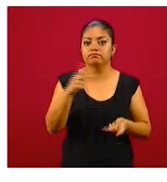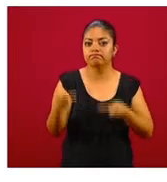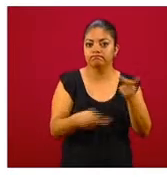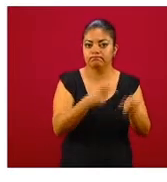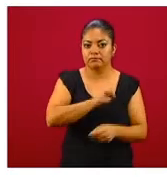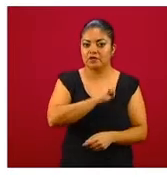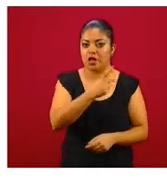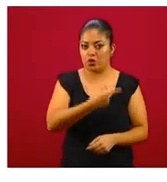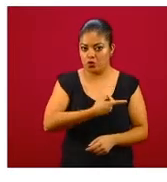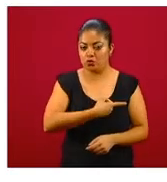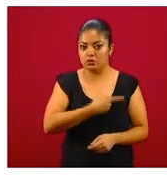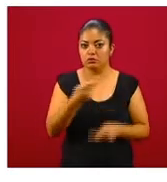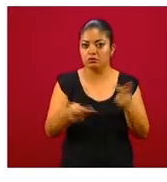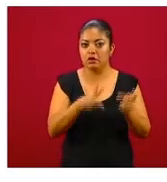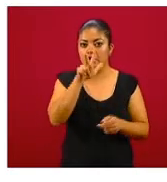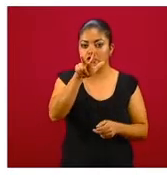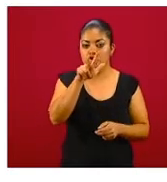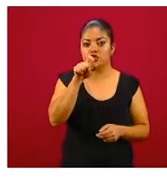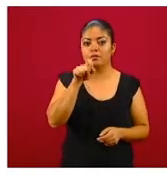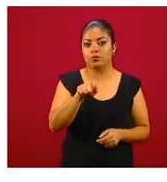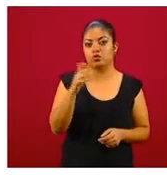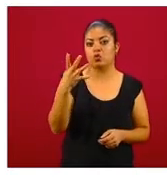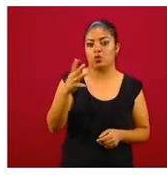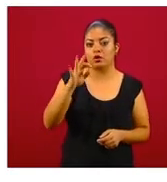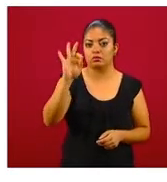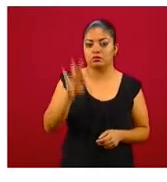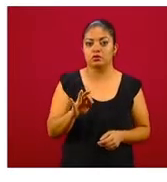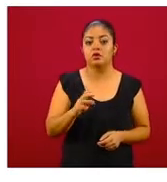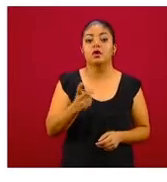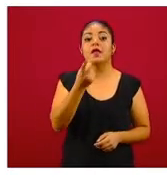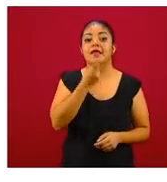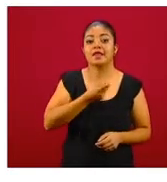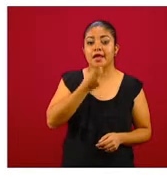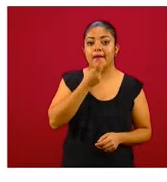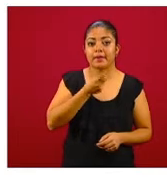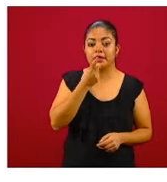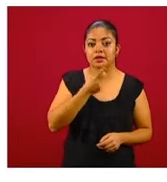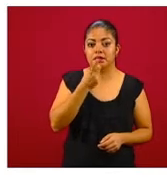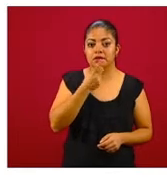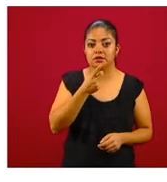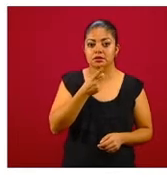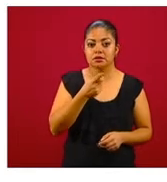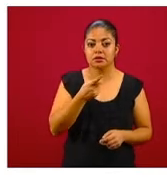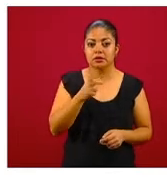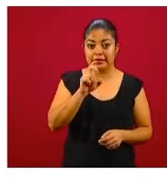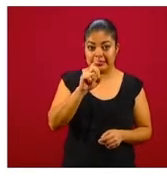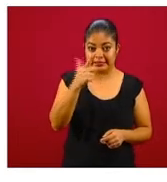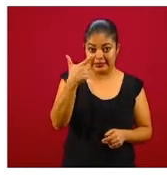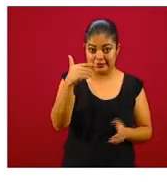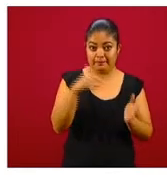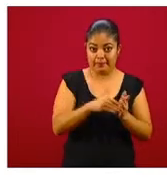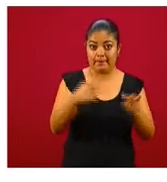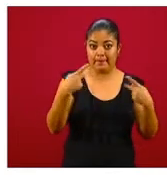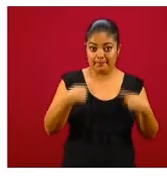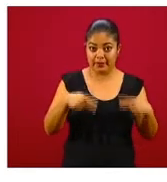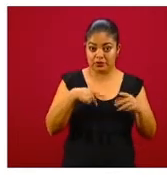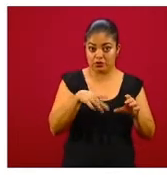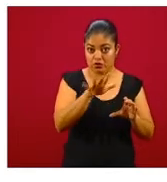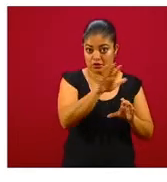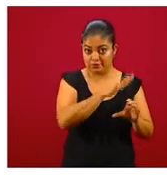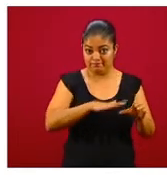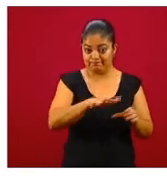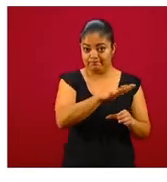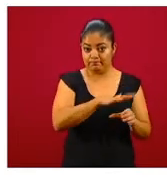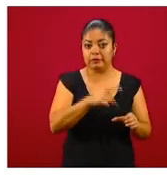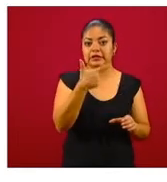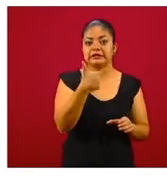y Nutrición the es del information from 18.4%. that very same Diabetes nos report. han reportado, de estas 18,000% of people have 37 high mil blood pressure, personas, nos han reportado